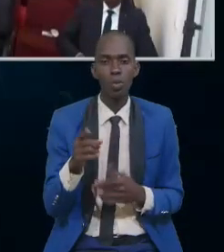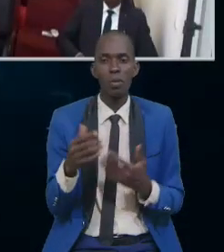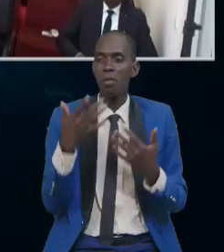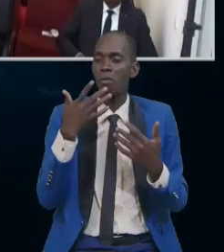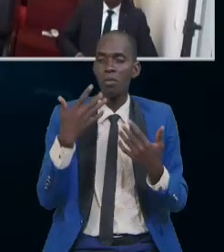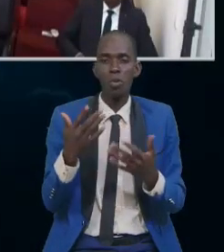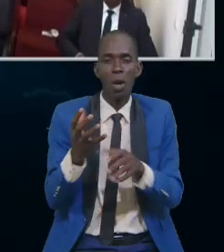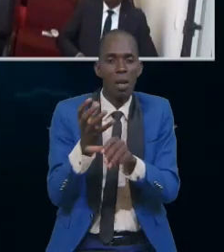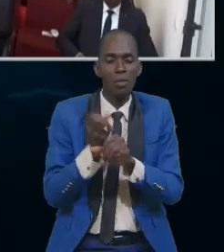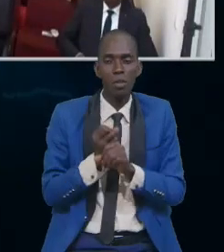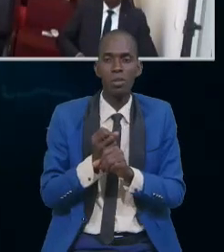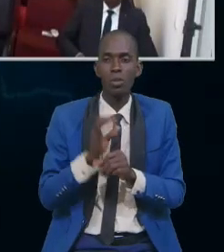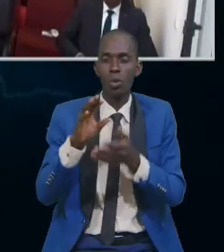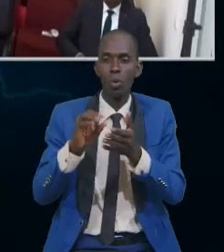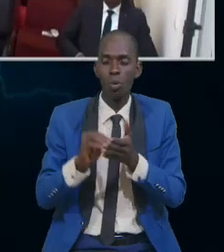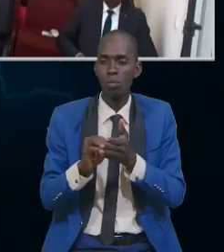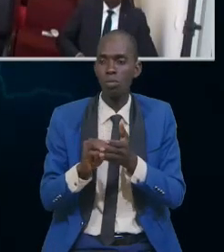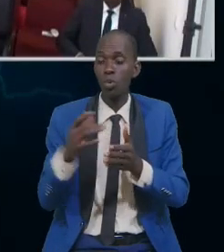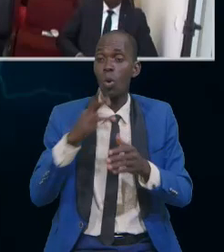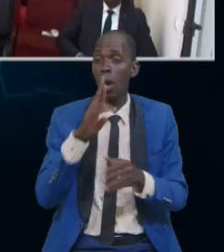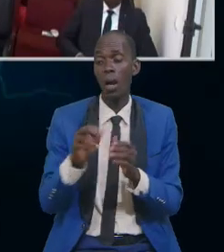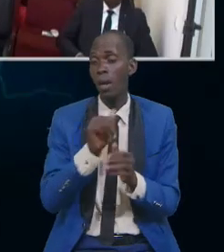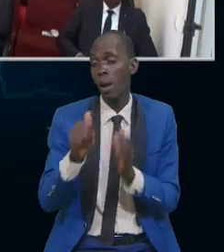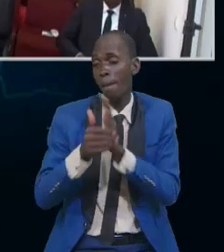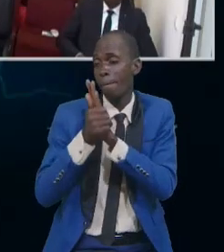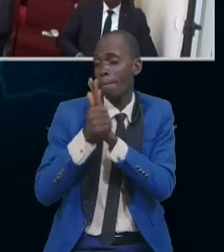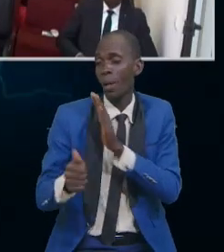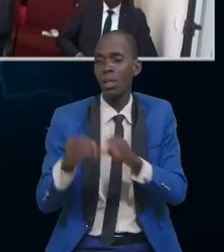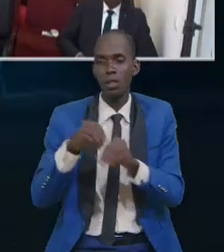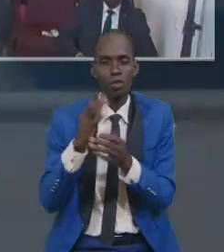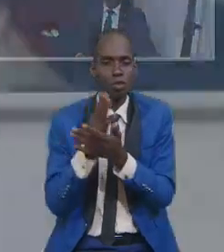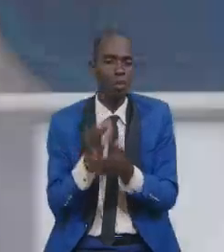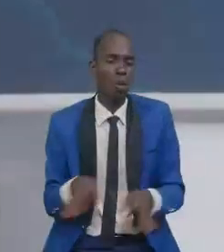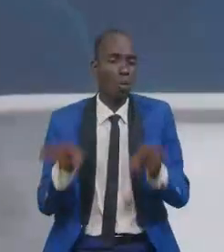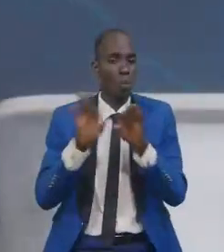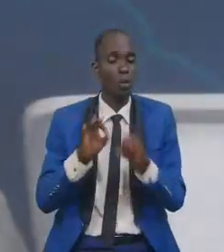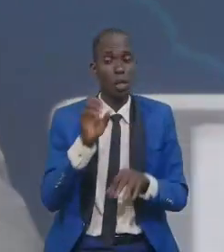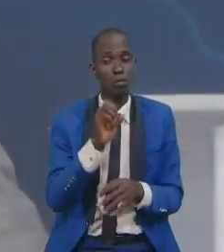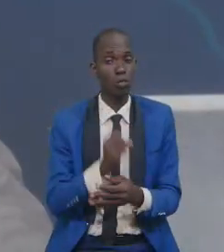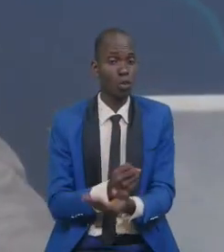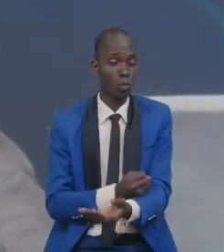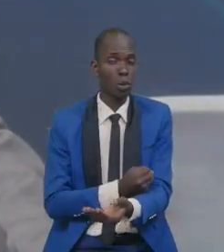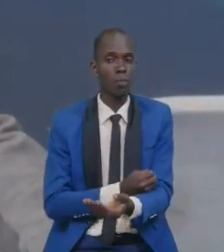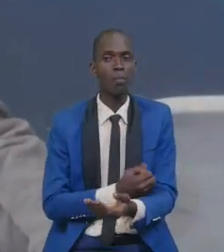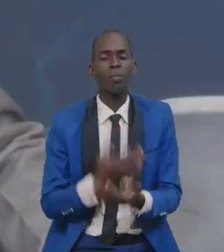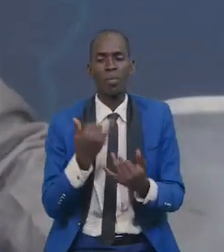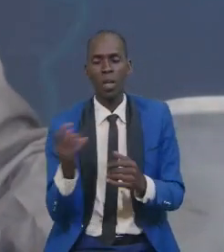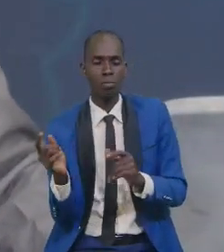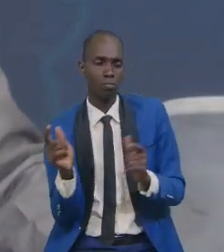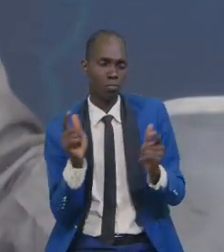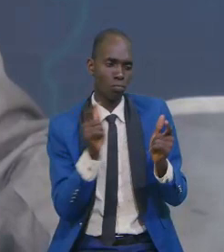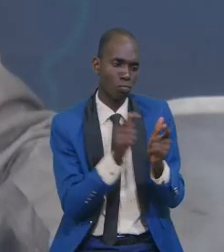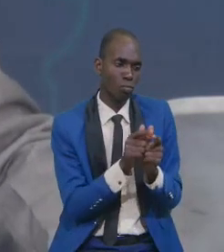in important subjects. And so you always come. But as days go by,